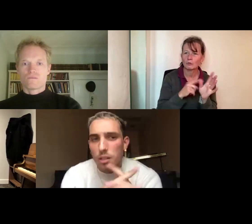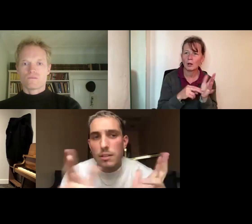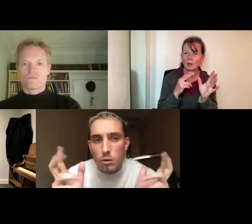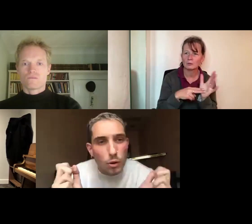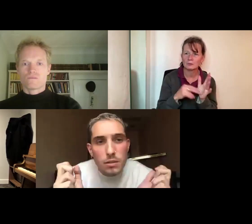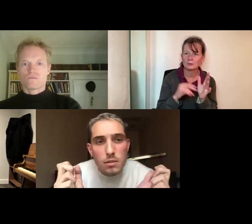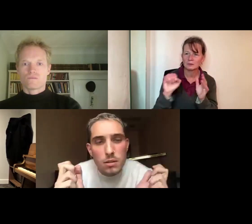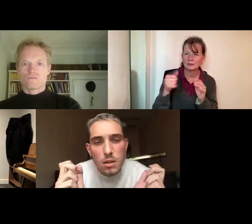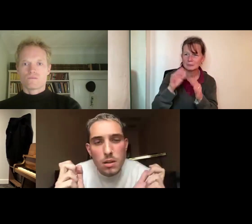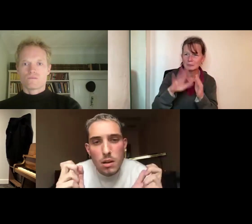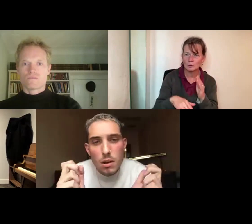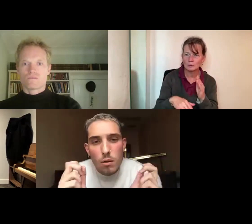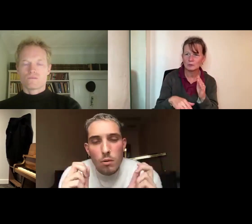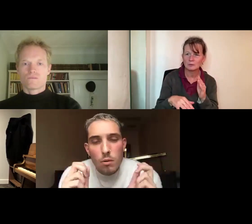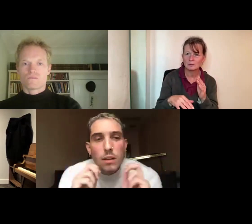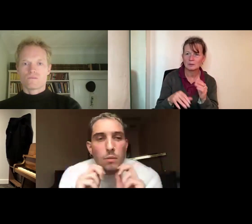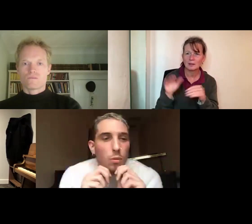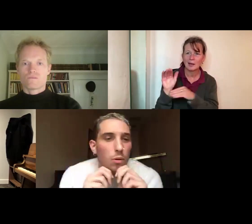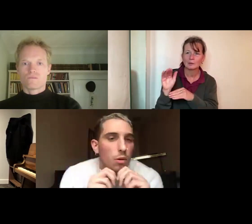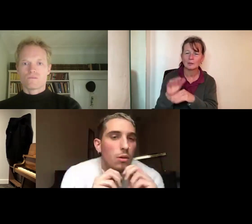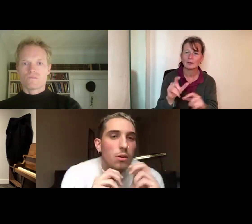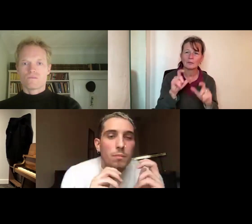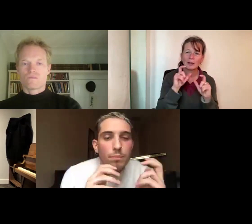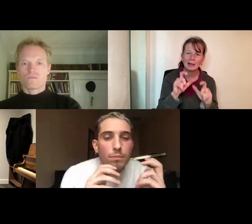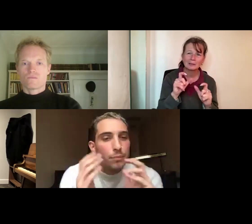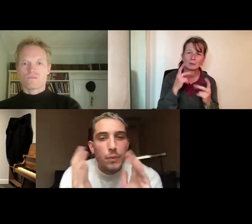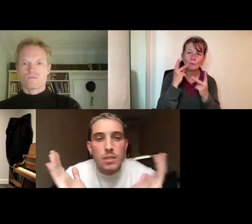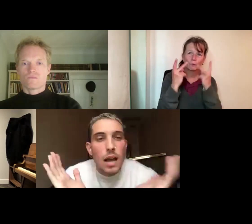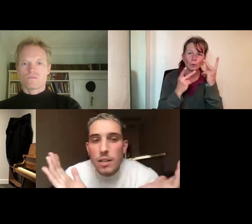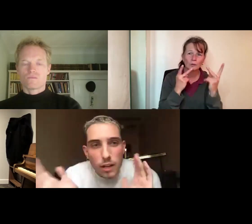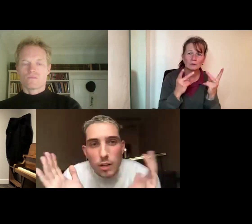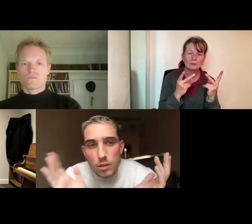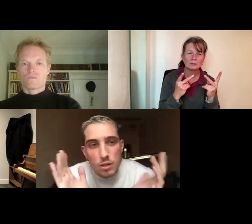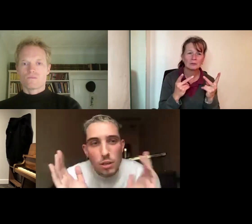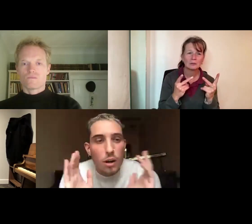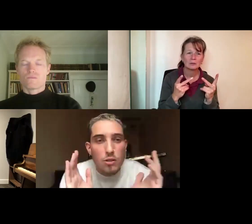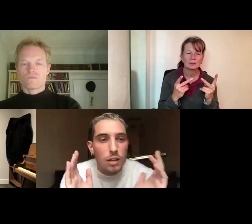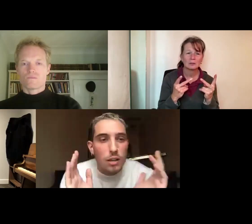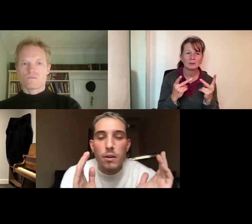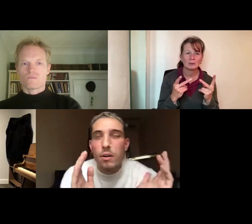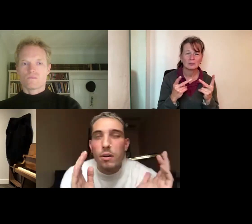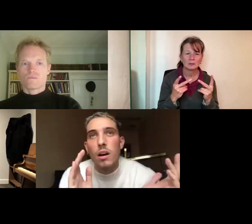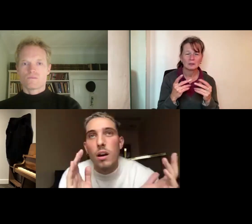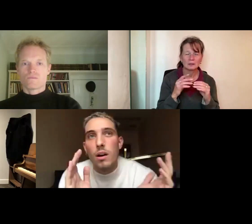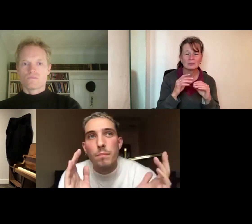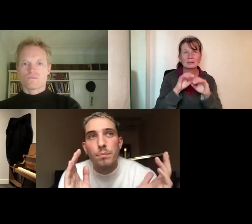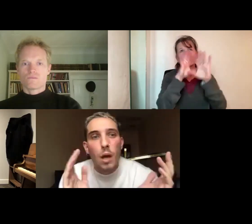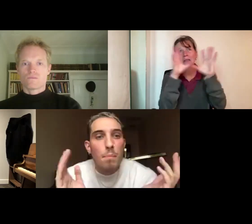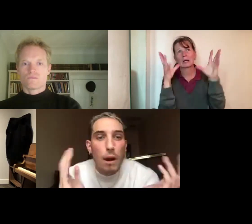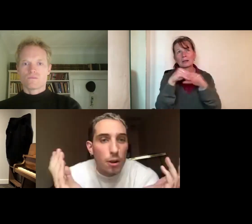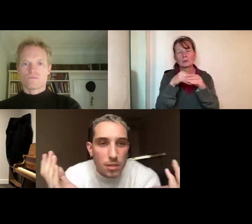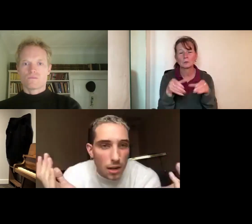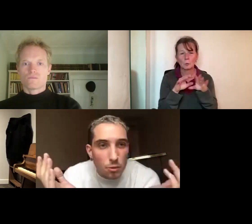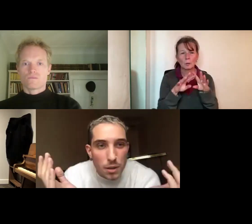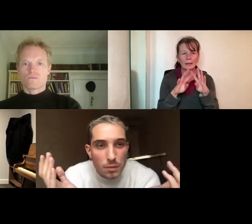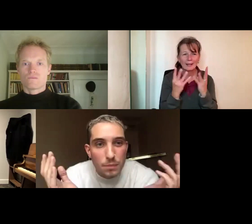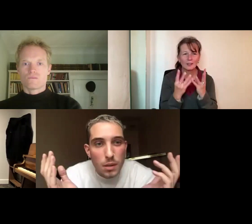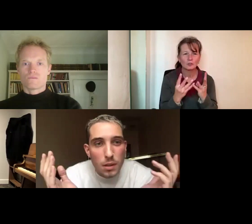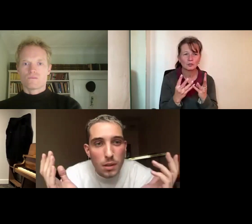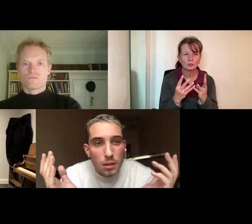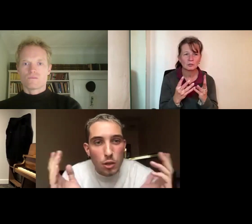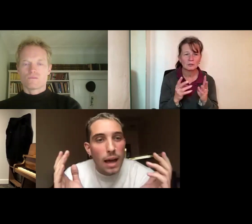of the classical voice, right? Sky in a Small Cage was still a project that required a barrier to